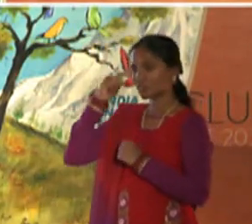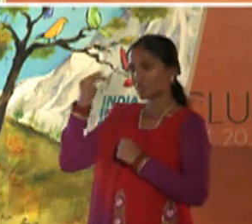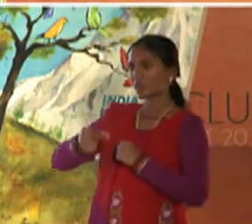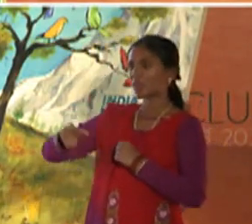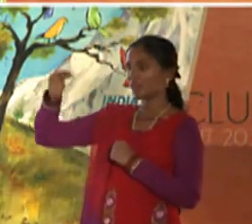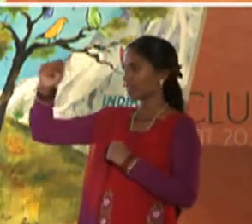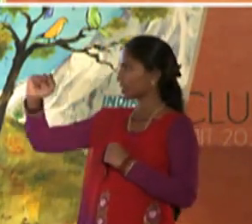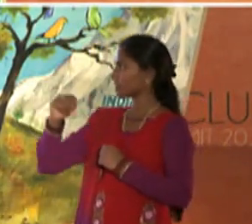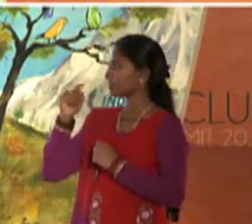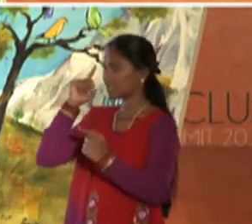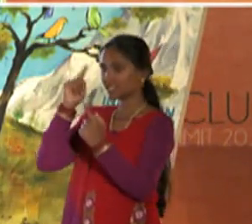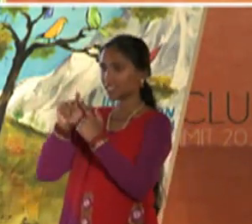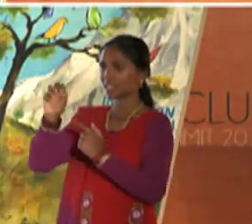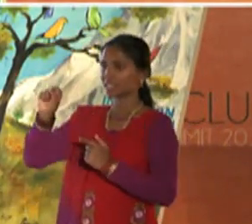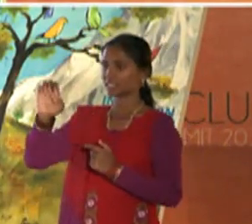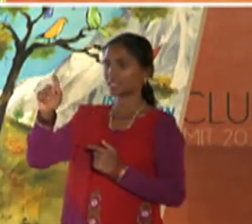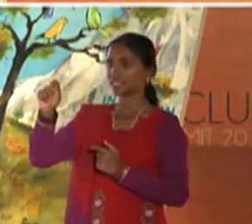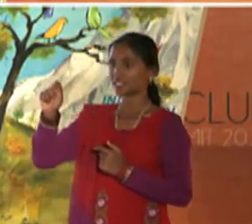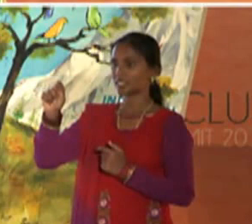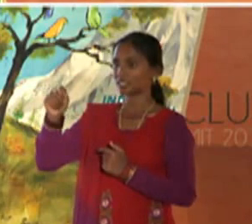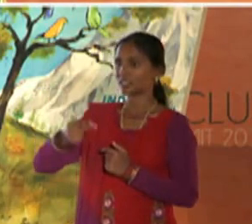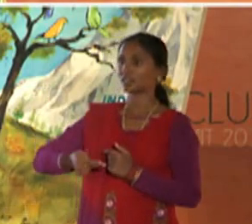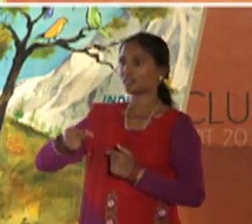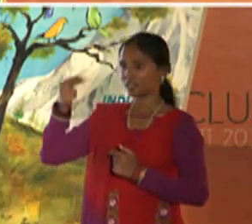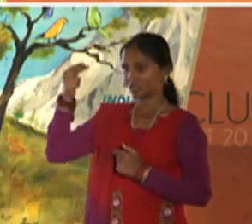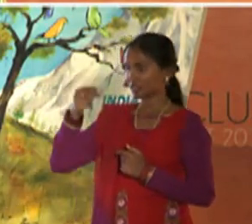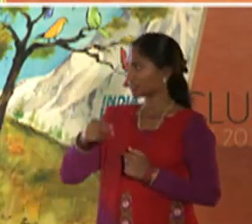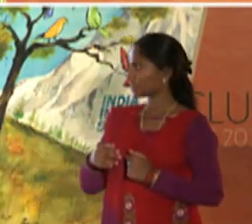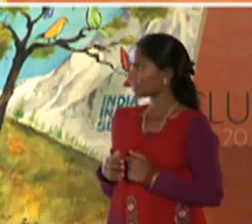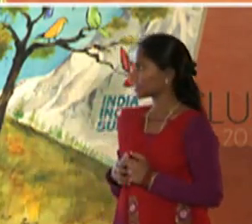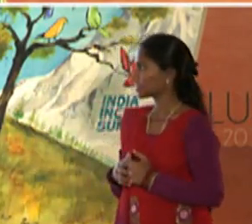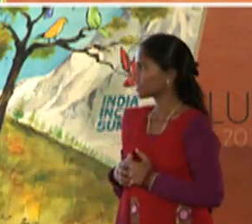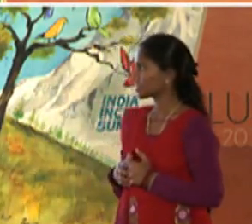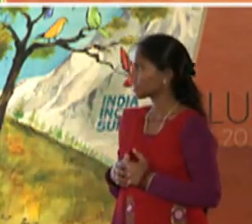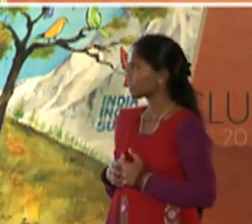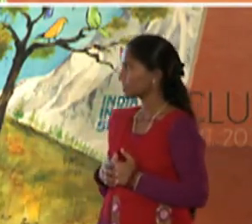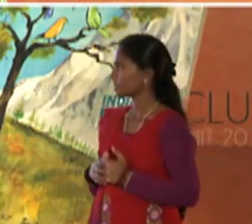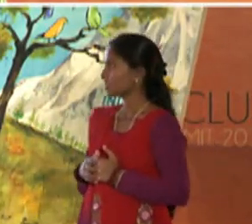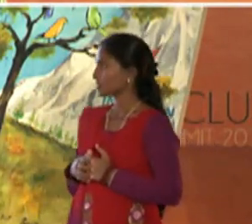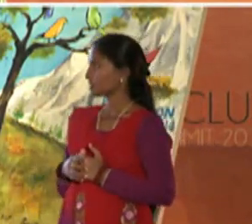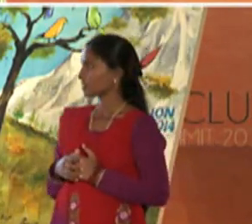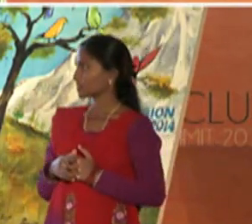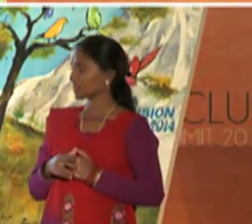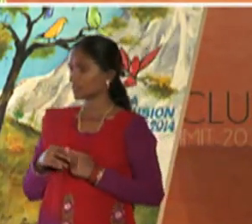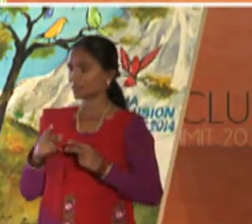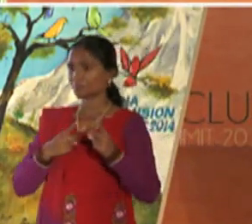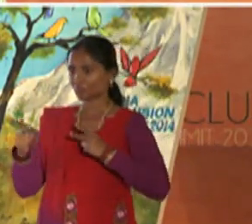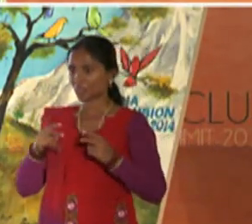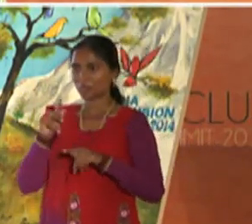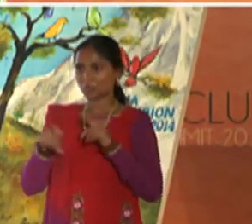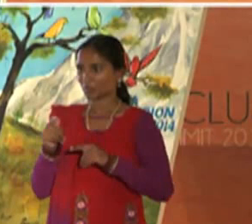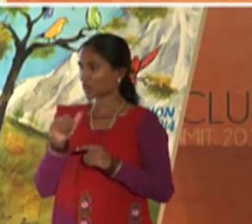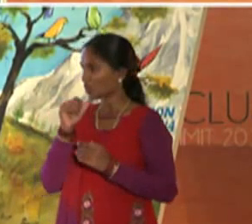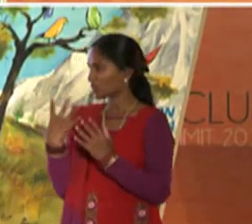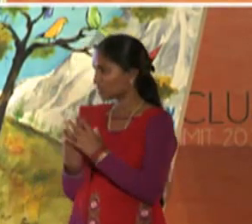we'll set the bar high where we say that the depiction will not include stereotypical images,